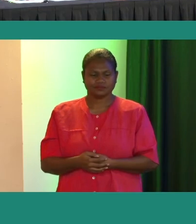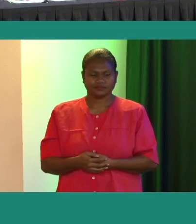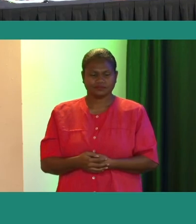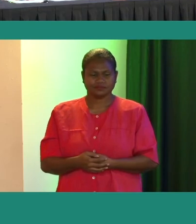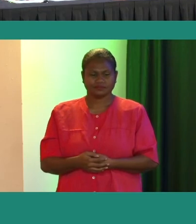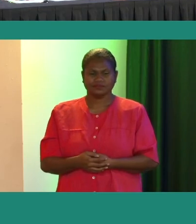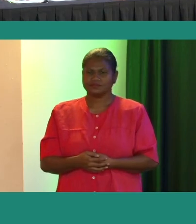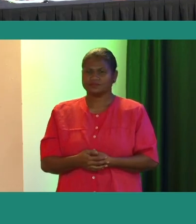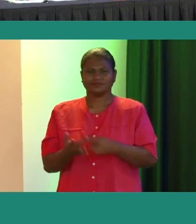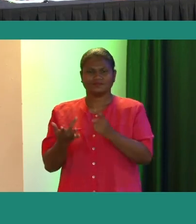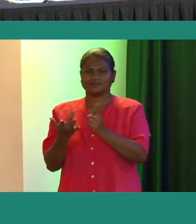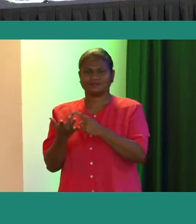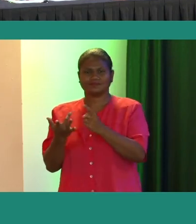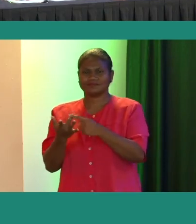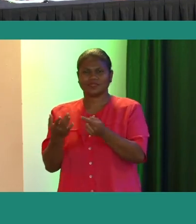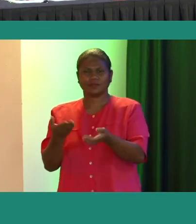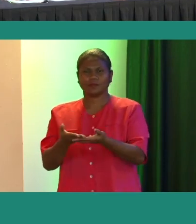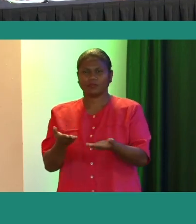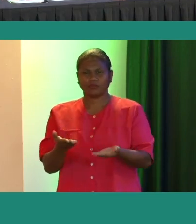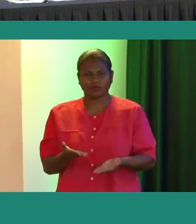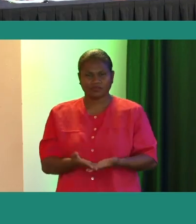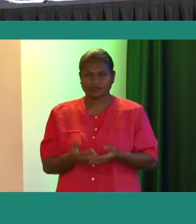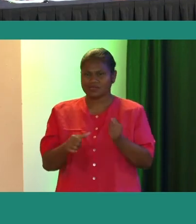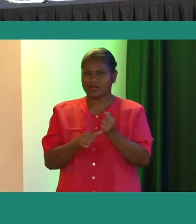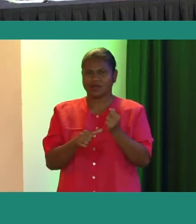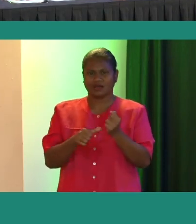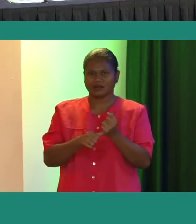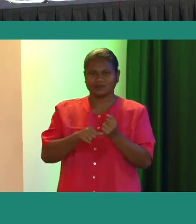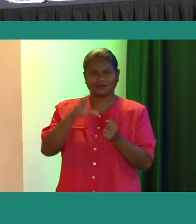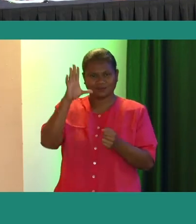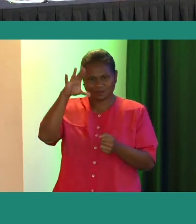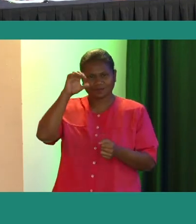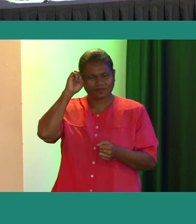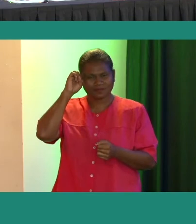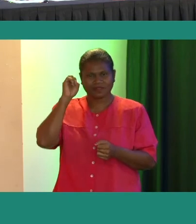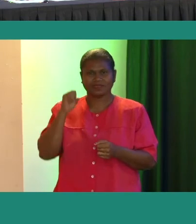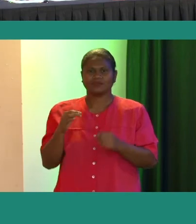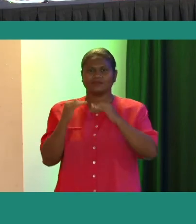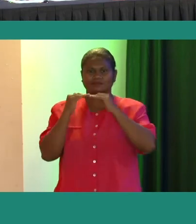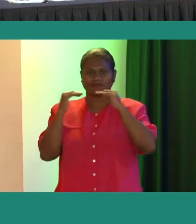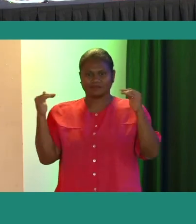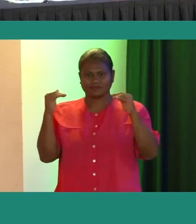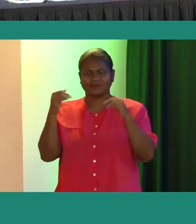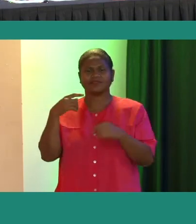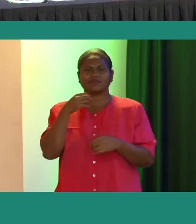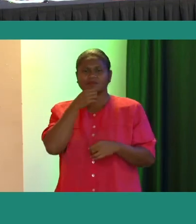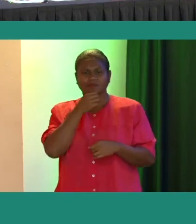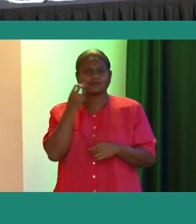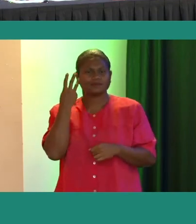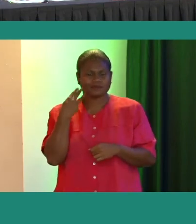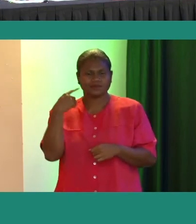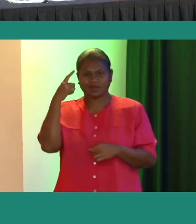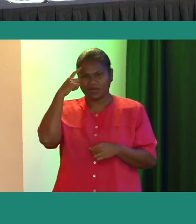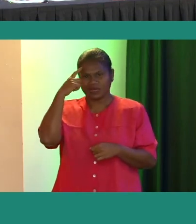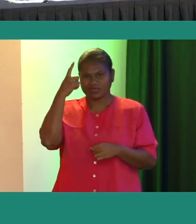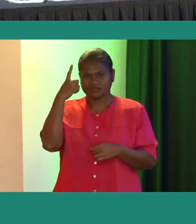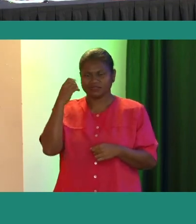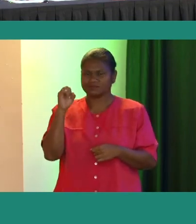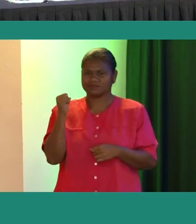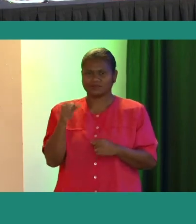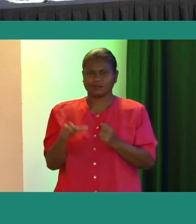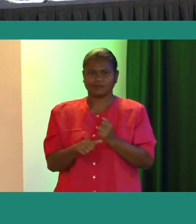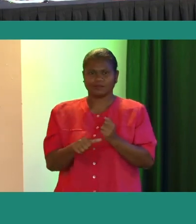realized yet. There's still a lot of barriers. The barriers are specific to those different